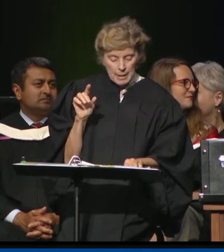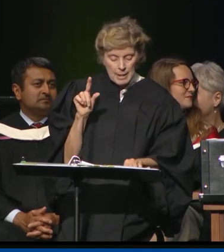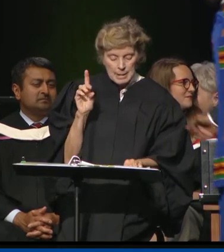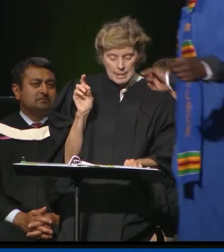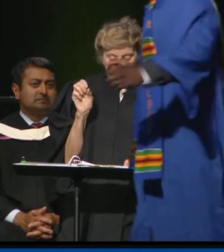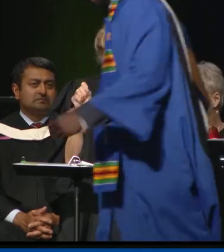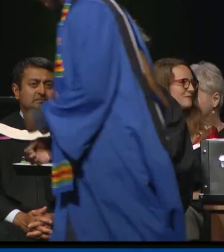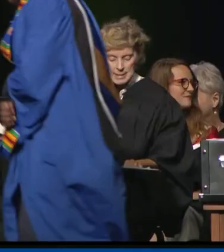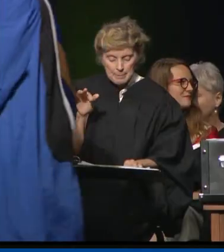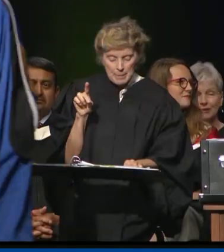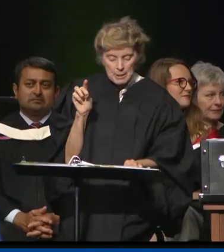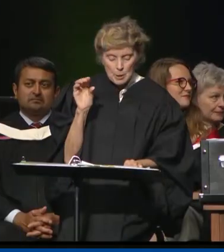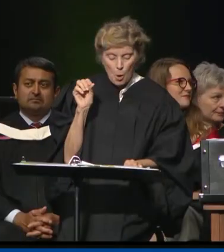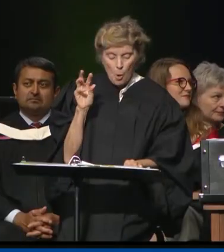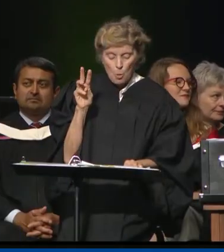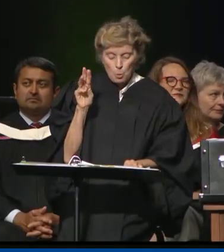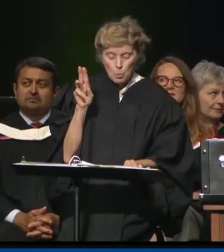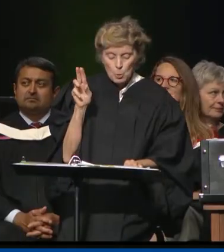Desmond Owusu Wakin.